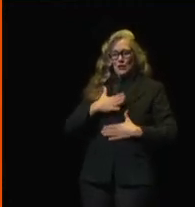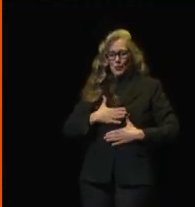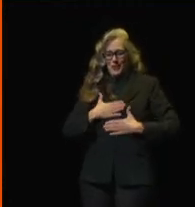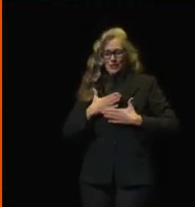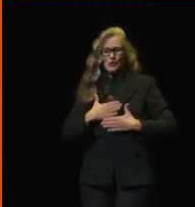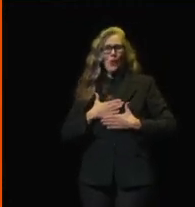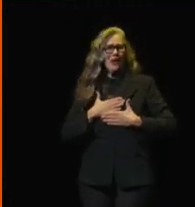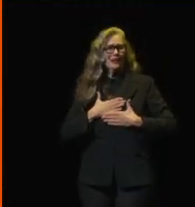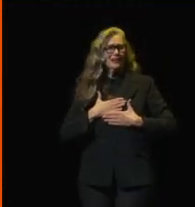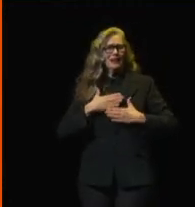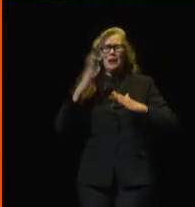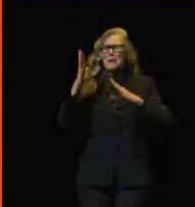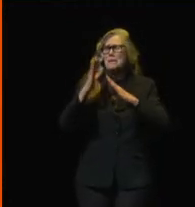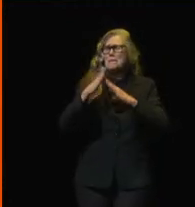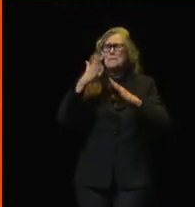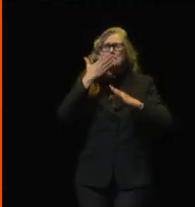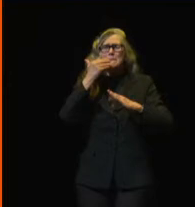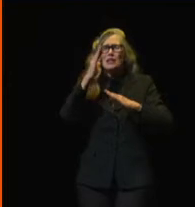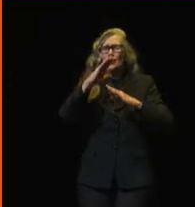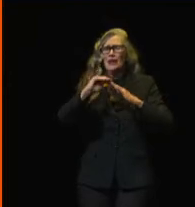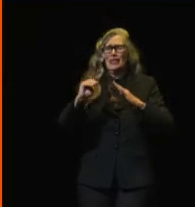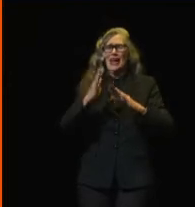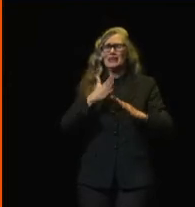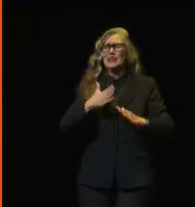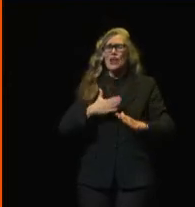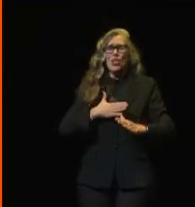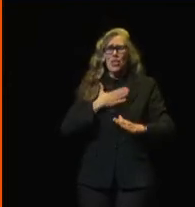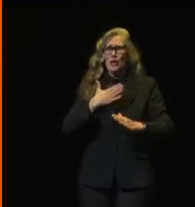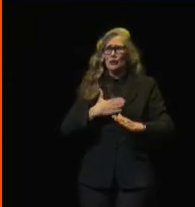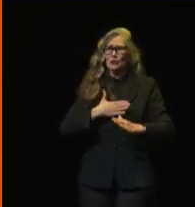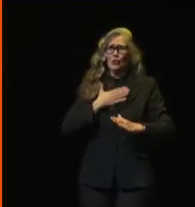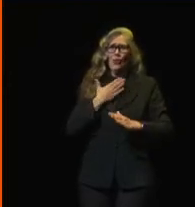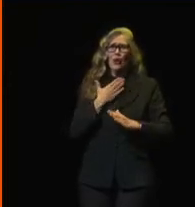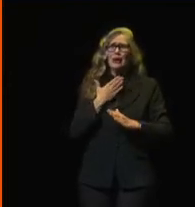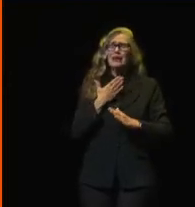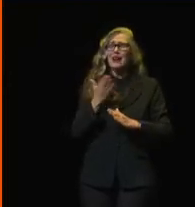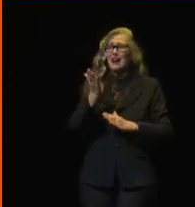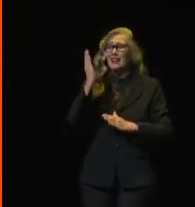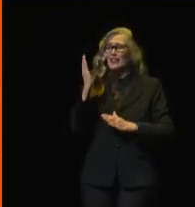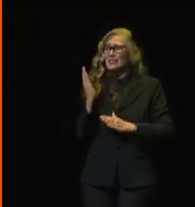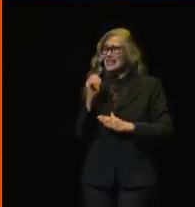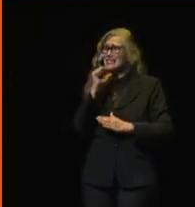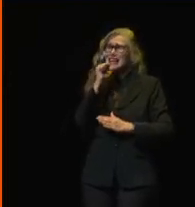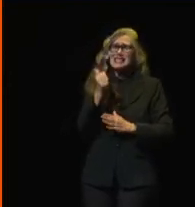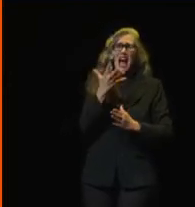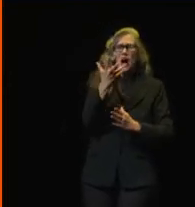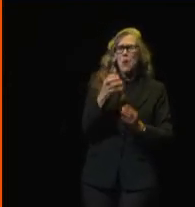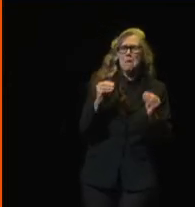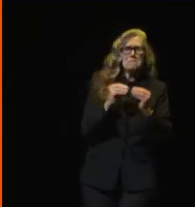years, a joy that does not hunger for more and more, but rests satisfied."